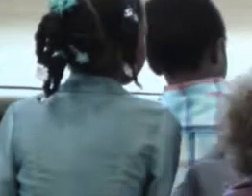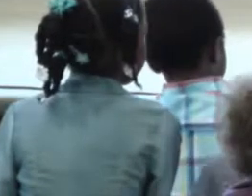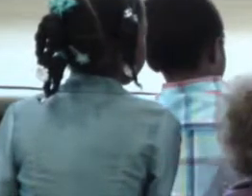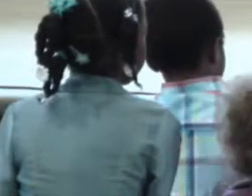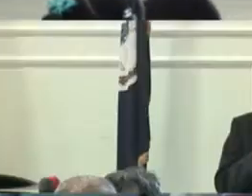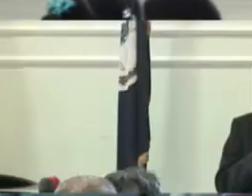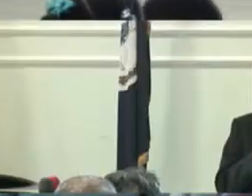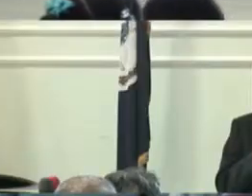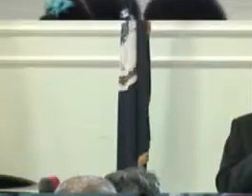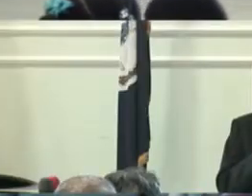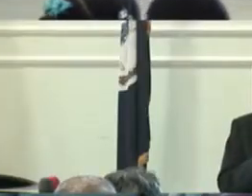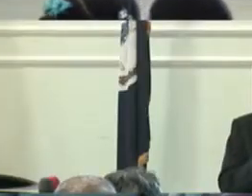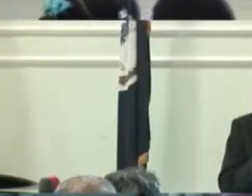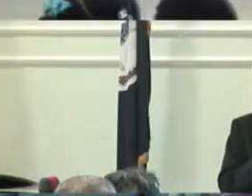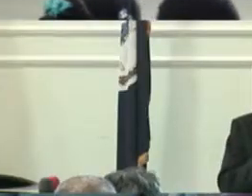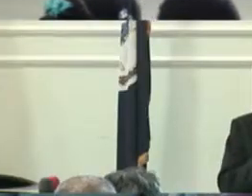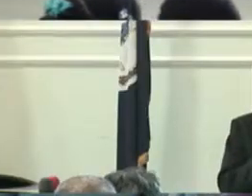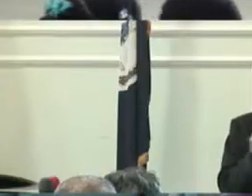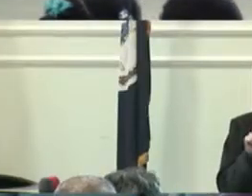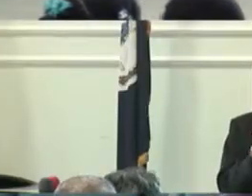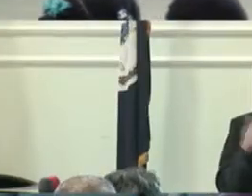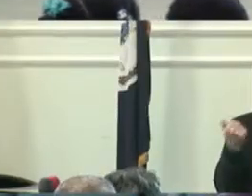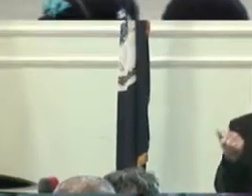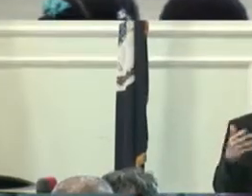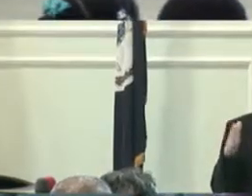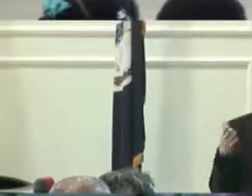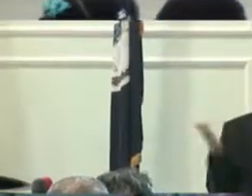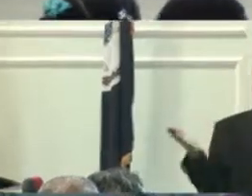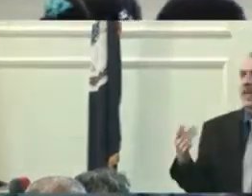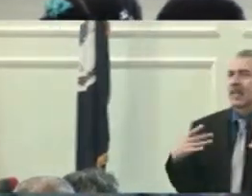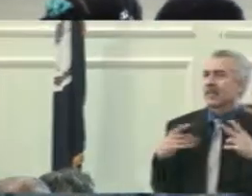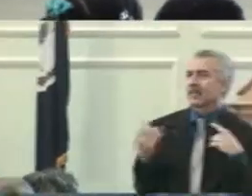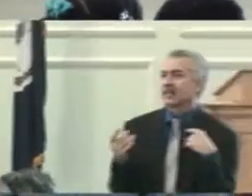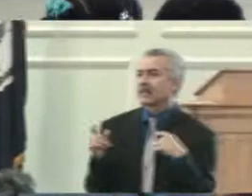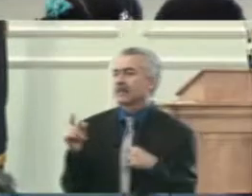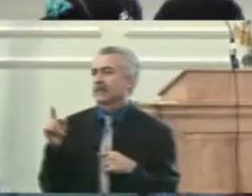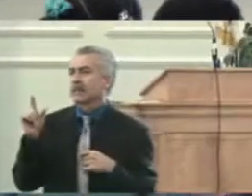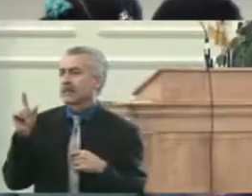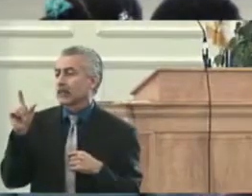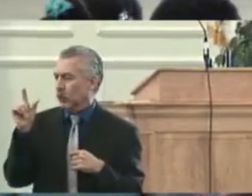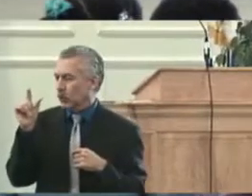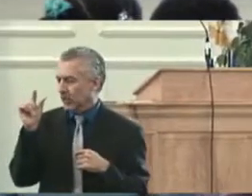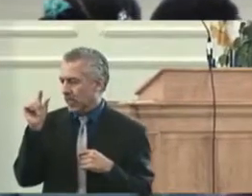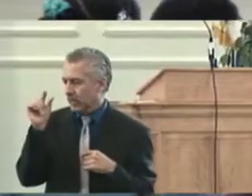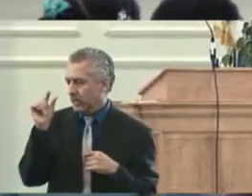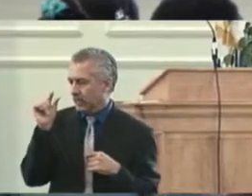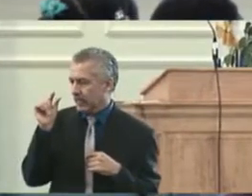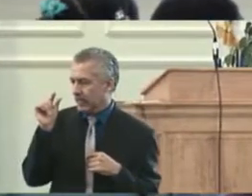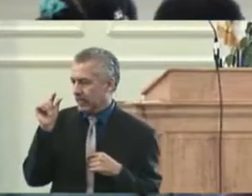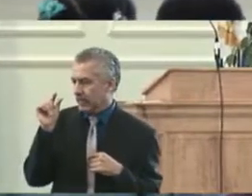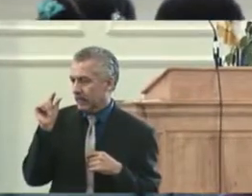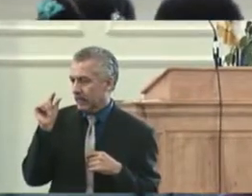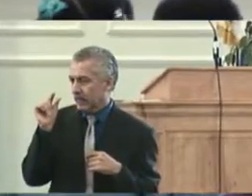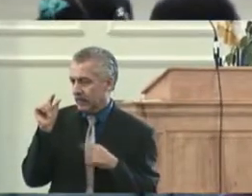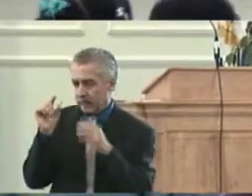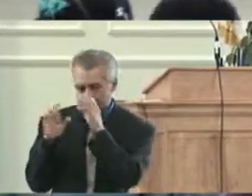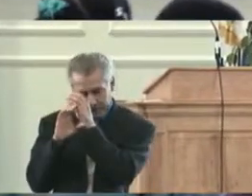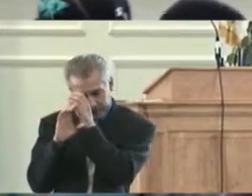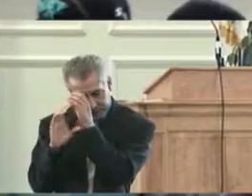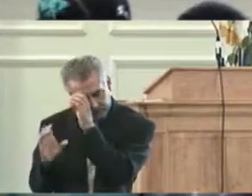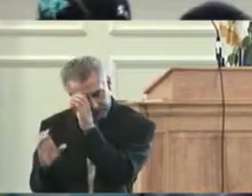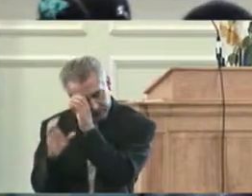Other creatures that we might find at the pond might not be as large. Some of them are so tiny that even be